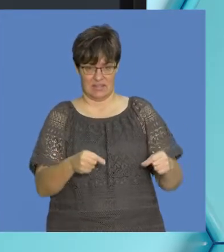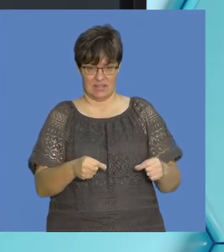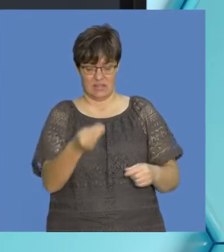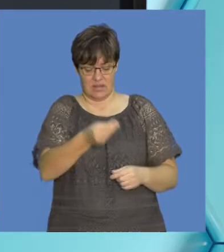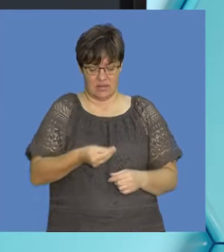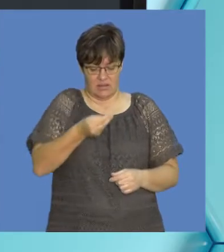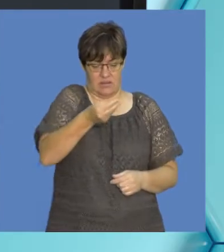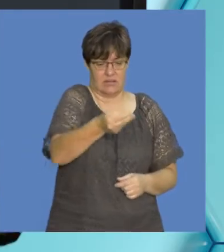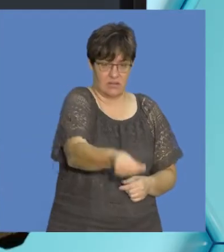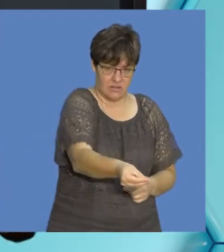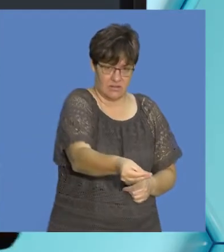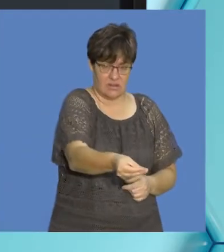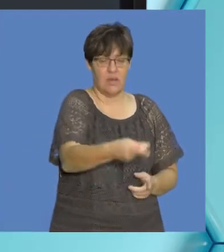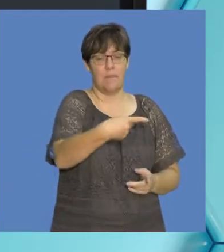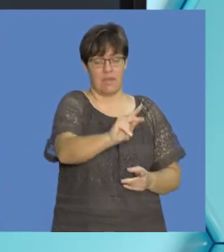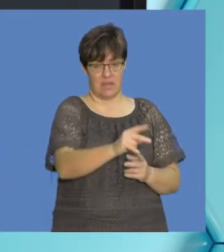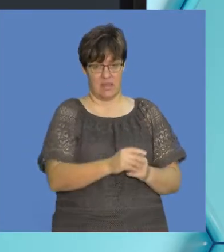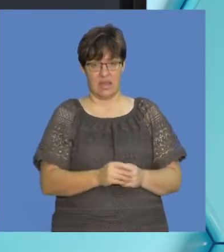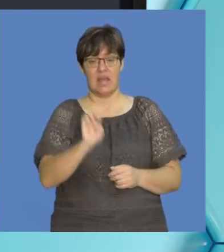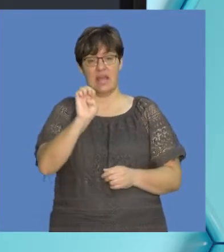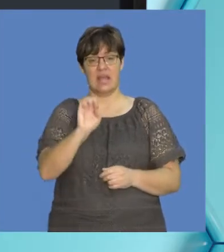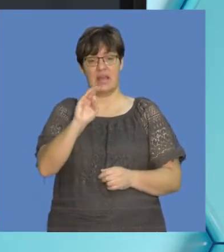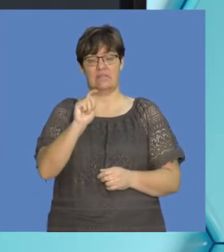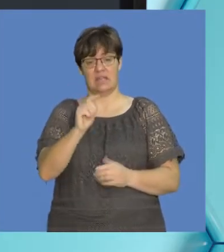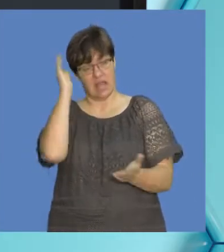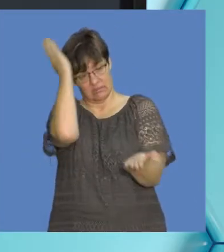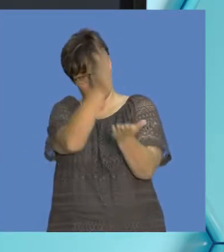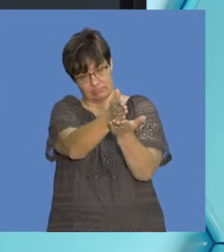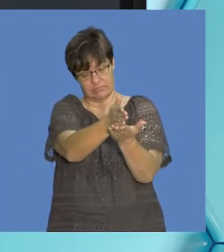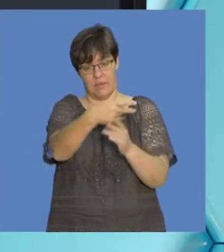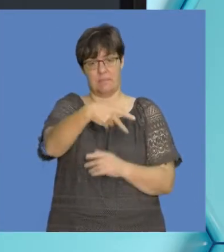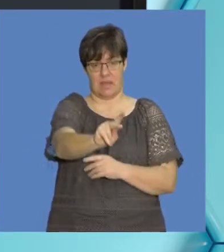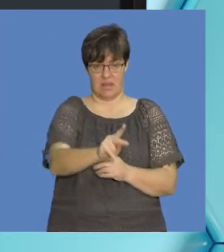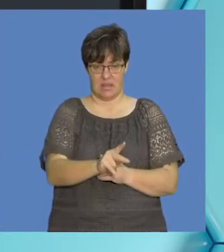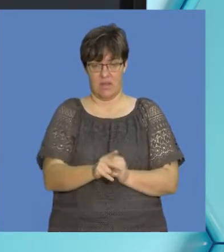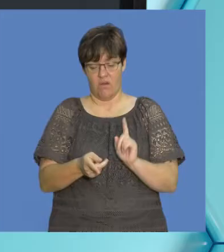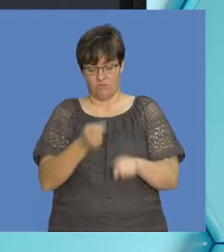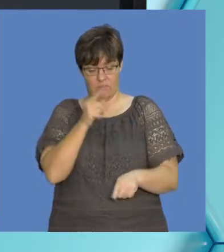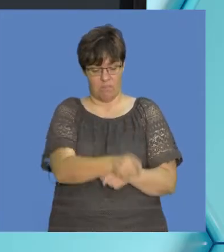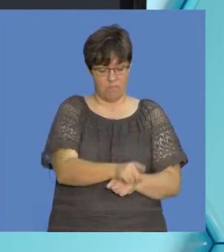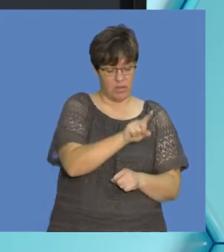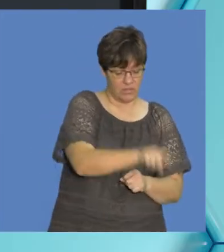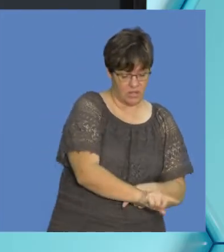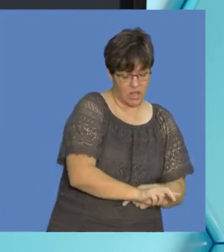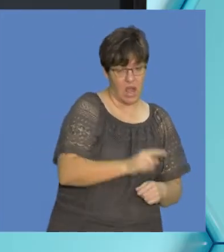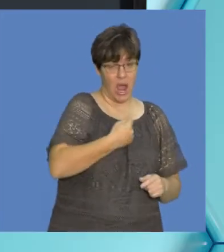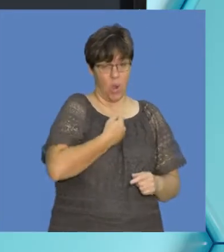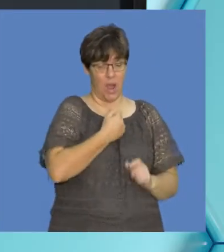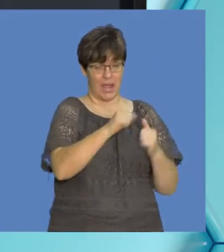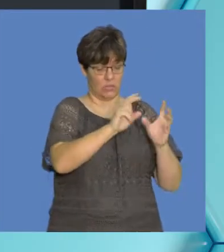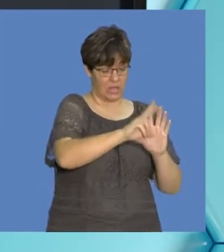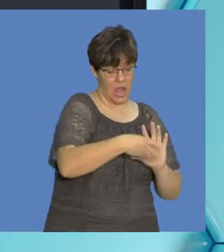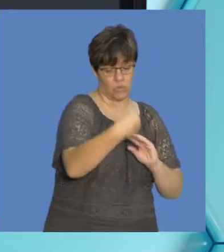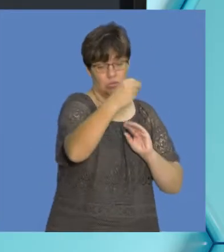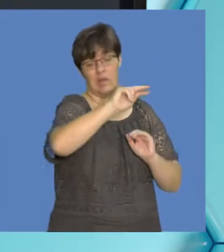physically presented for payment, whereas an EFT is a direct payment, a funds transfer out of our account into